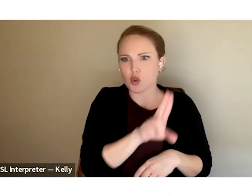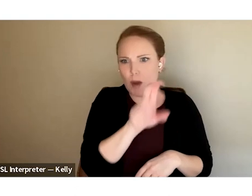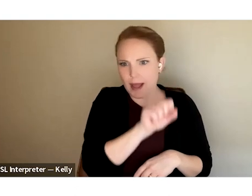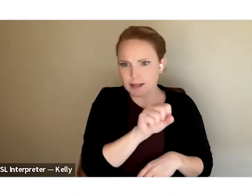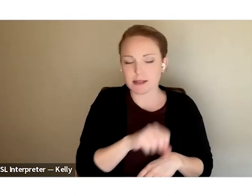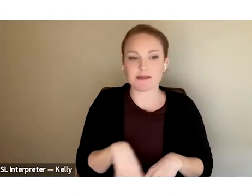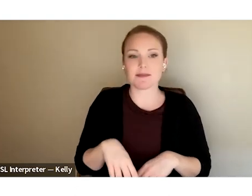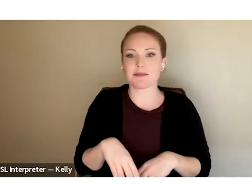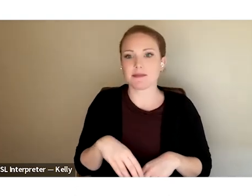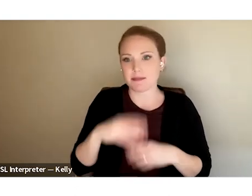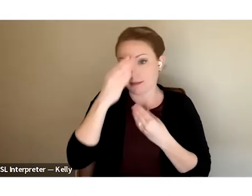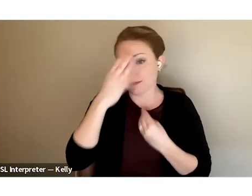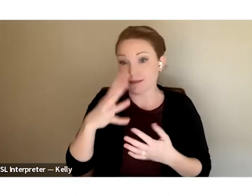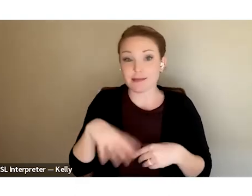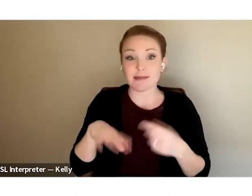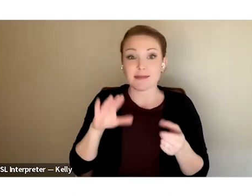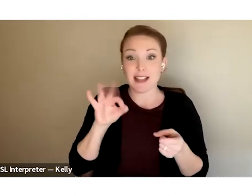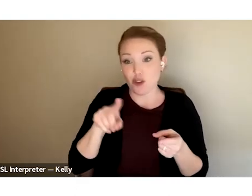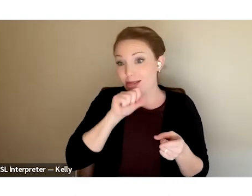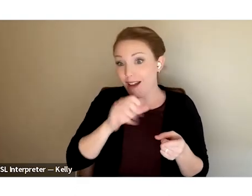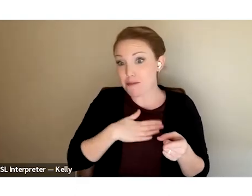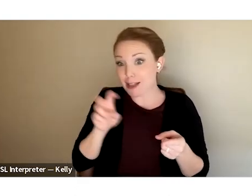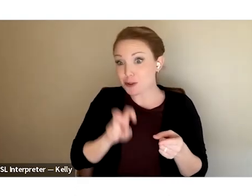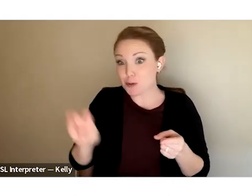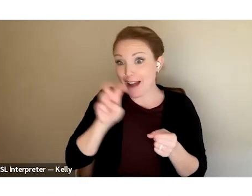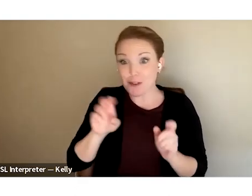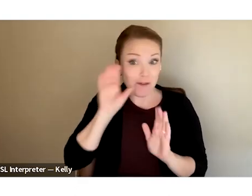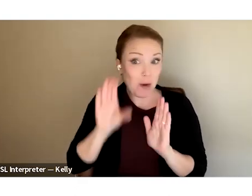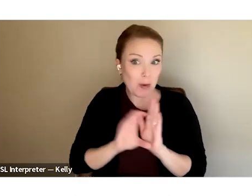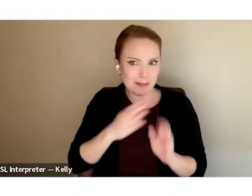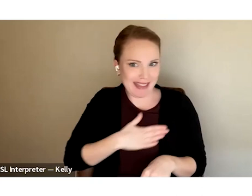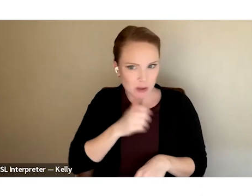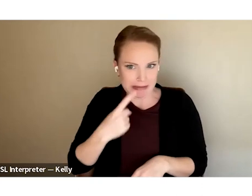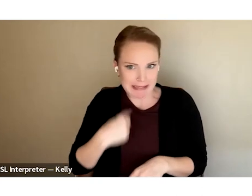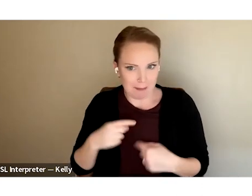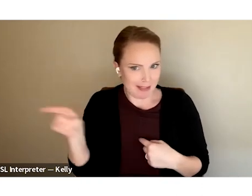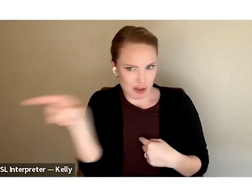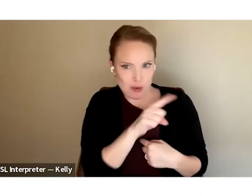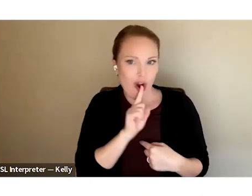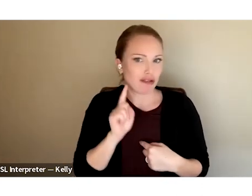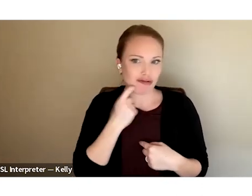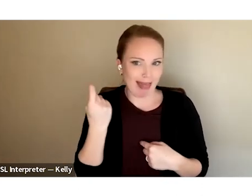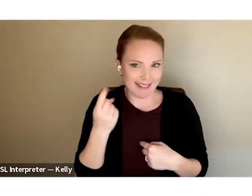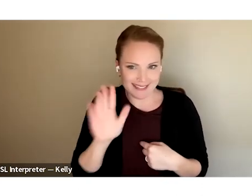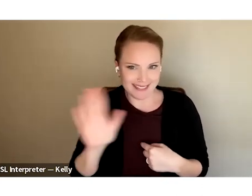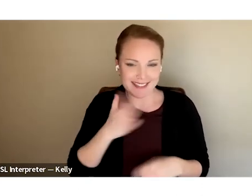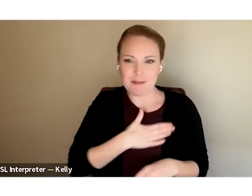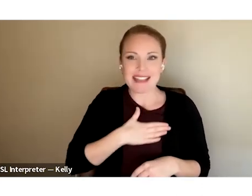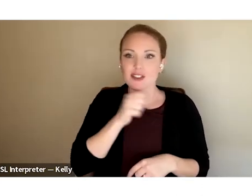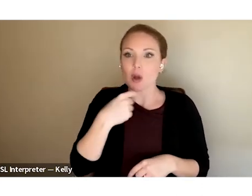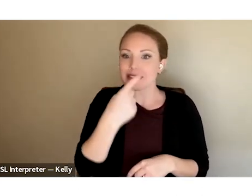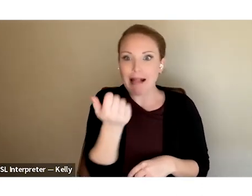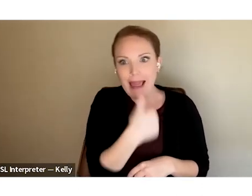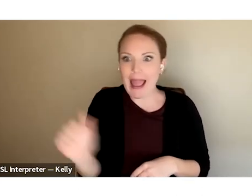FYI, if you ever love my travel photos, don't tell me you're jealous. Don't tell any Arab you're jealous. Don't tell any Muslim you're